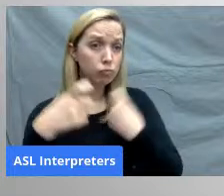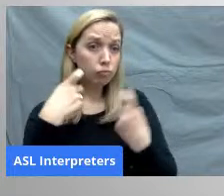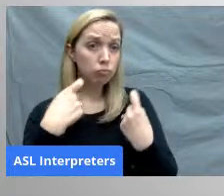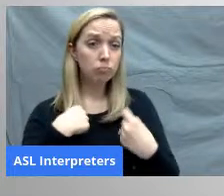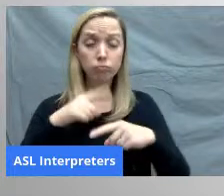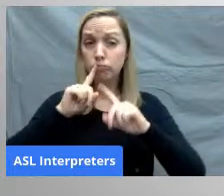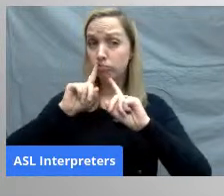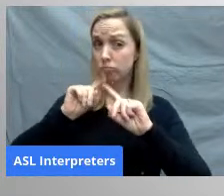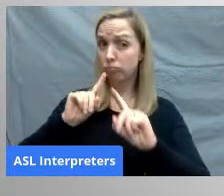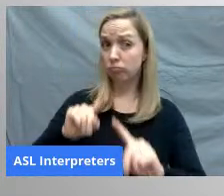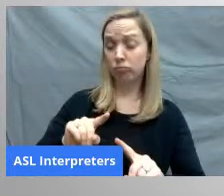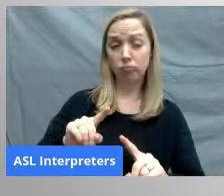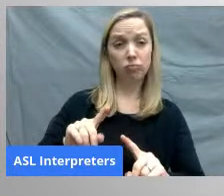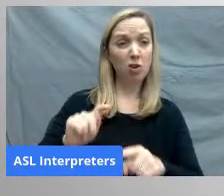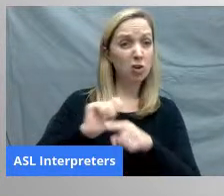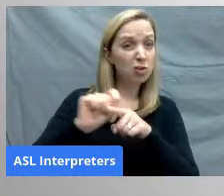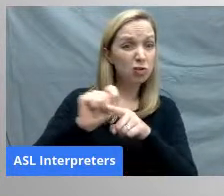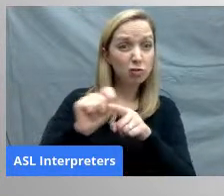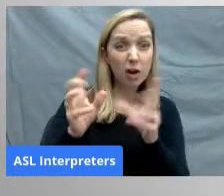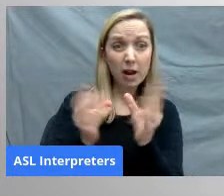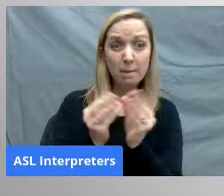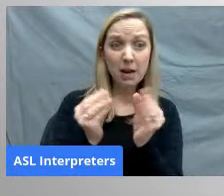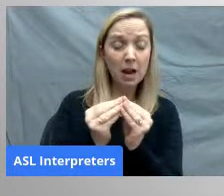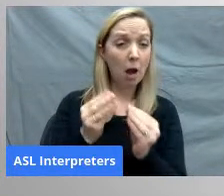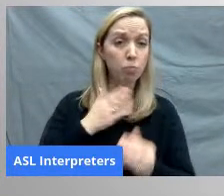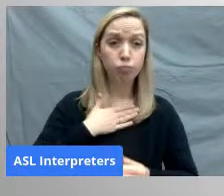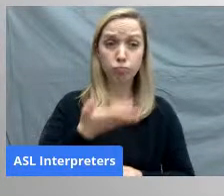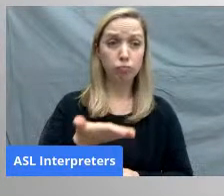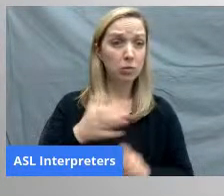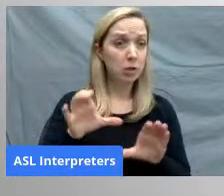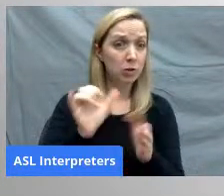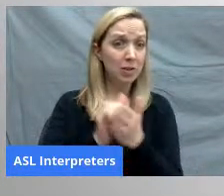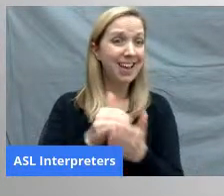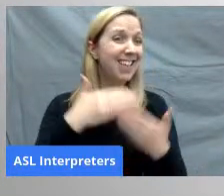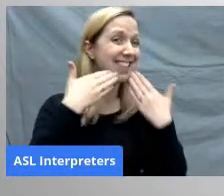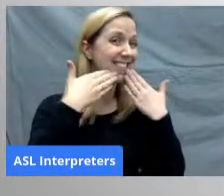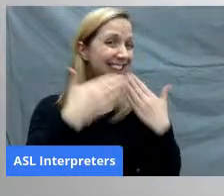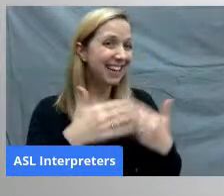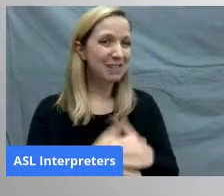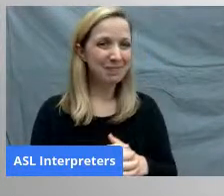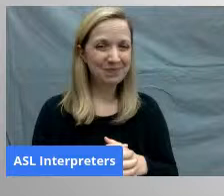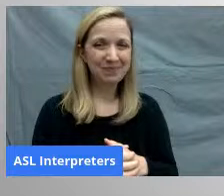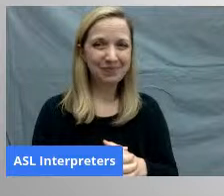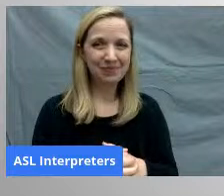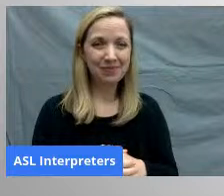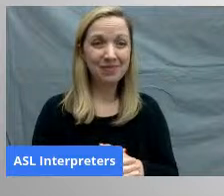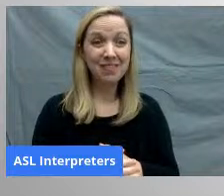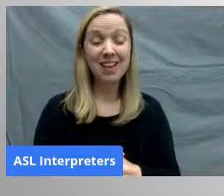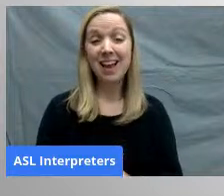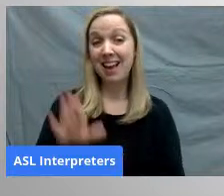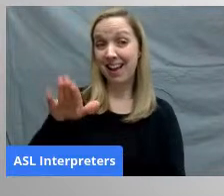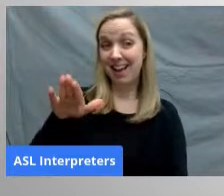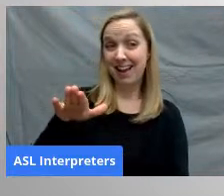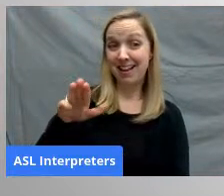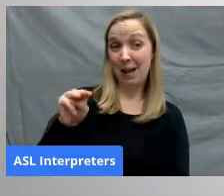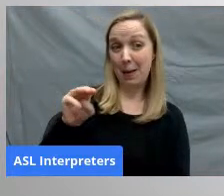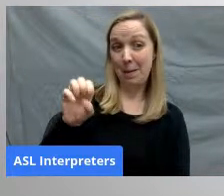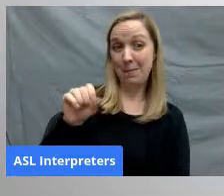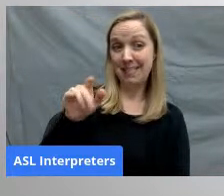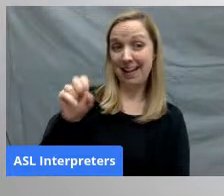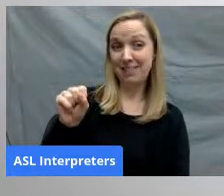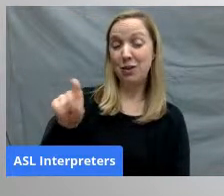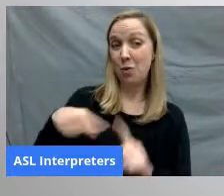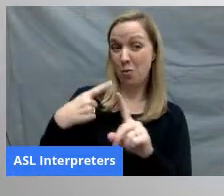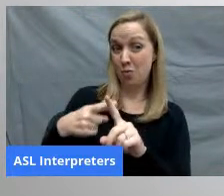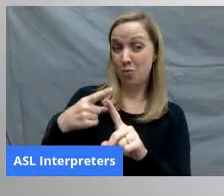training session. I'd be more than happy to do that. Thank you. And when you schedule that, Karina, please invite me because I love